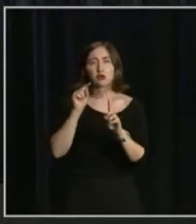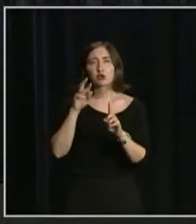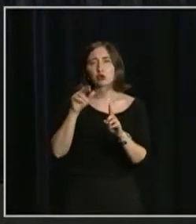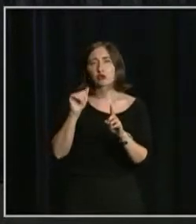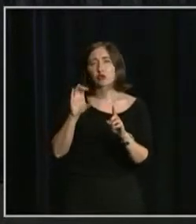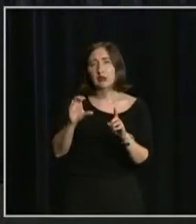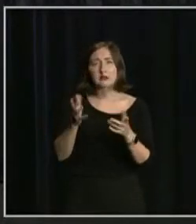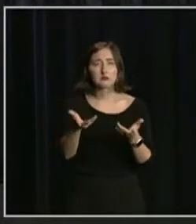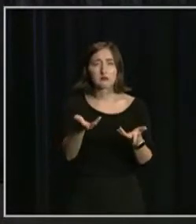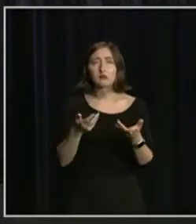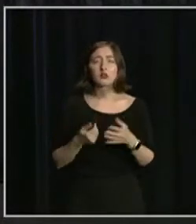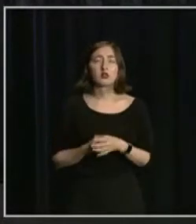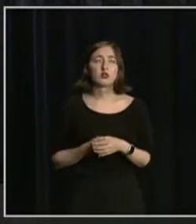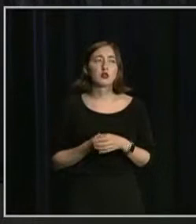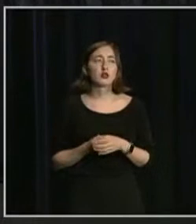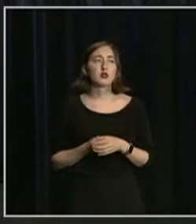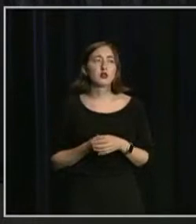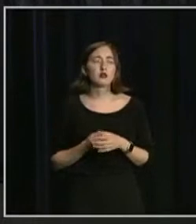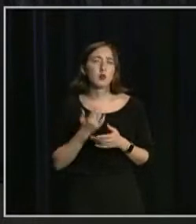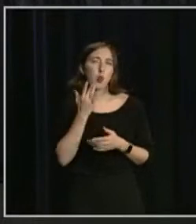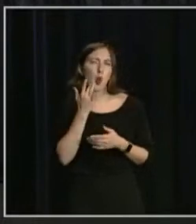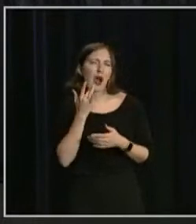holdup?